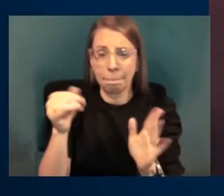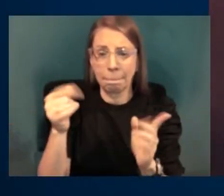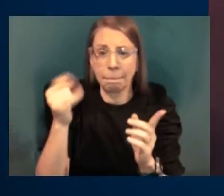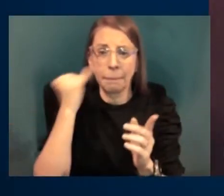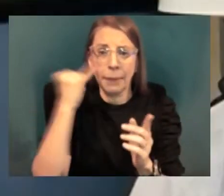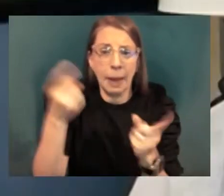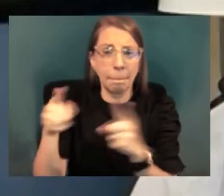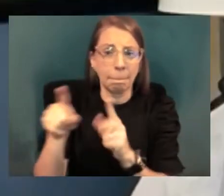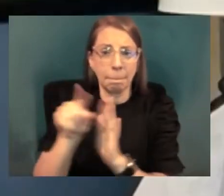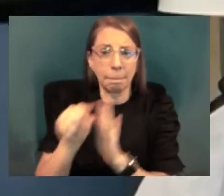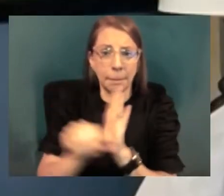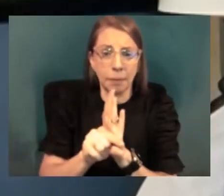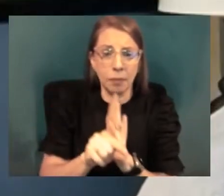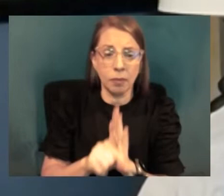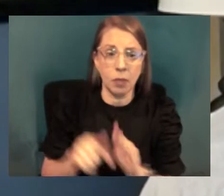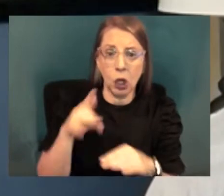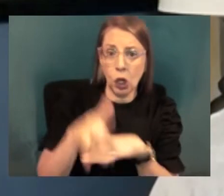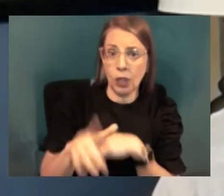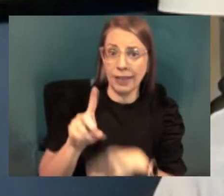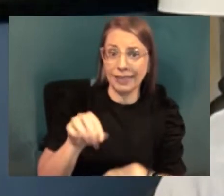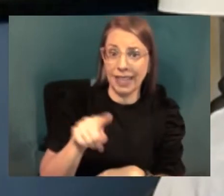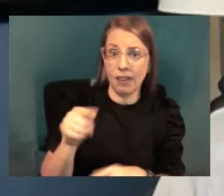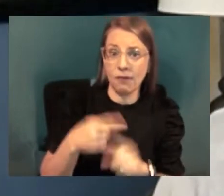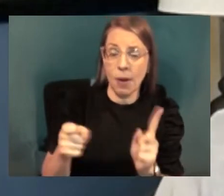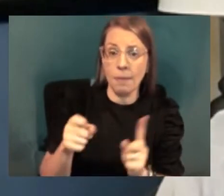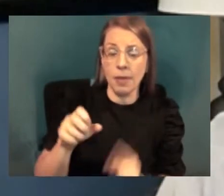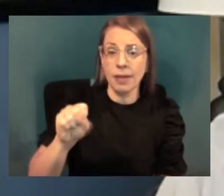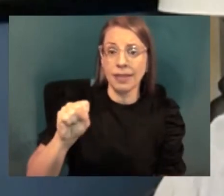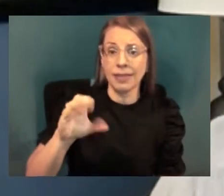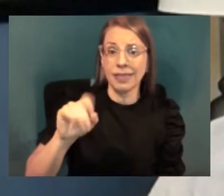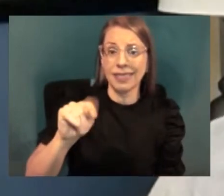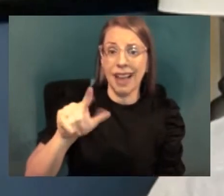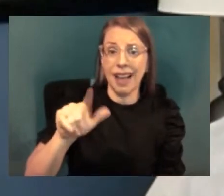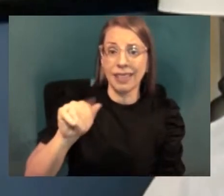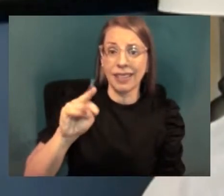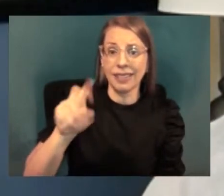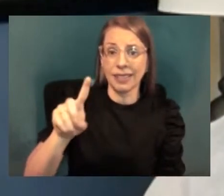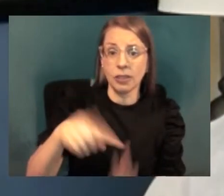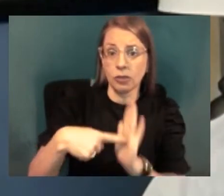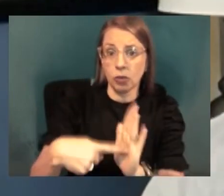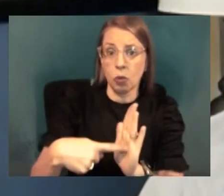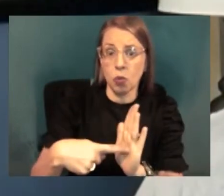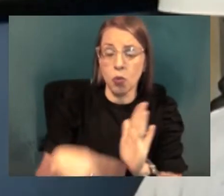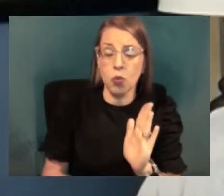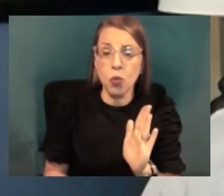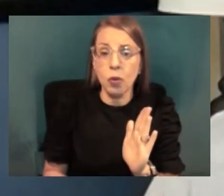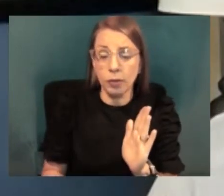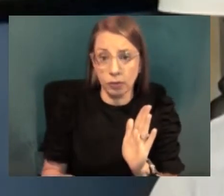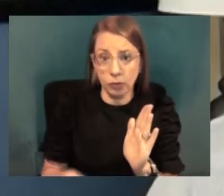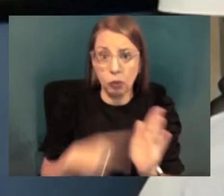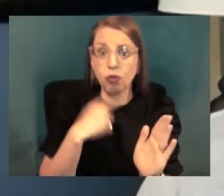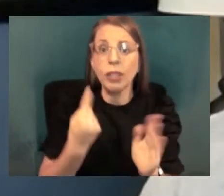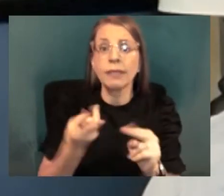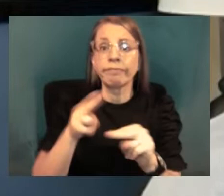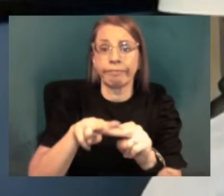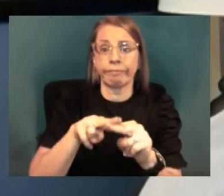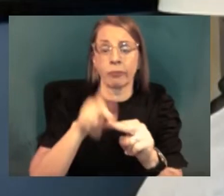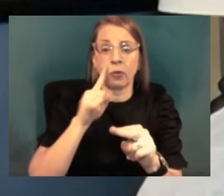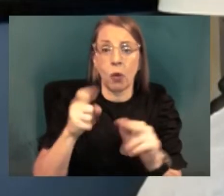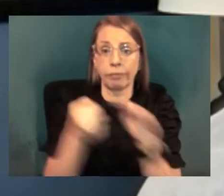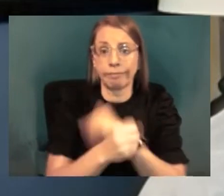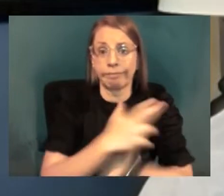Absolutely. And early data from Scotland does show that there is a increased risk of